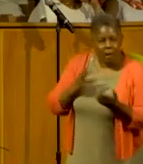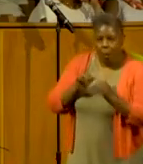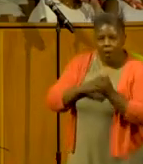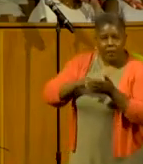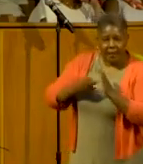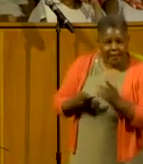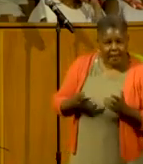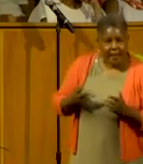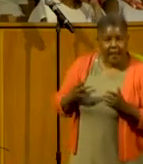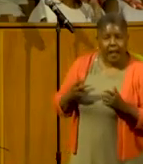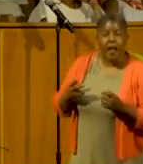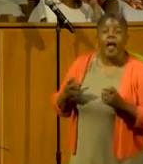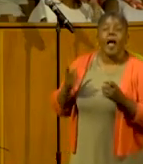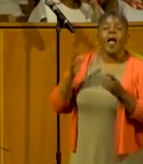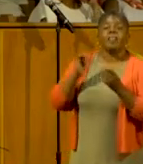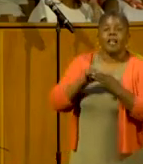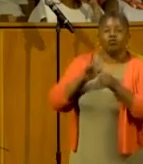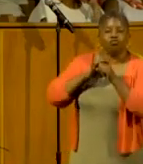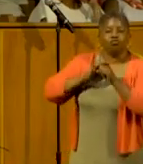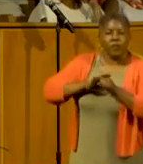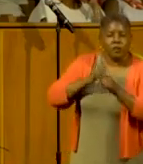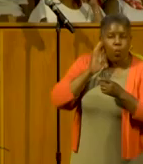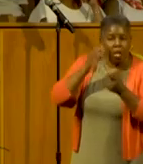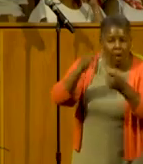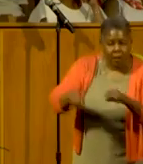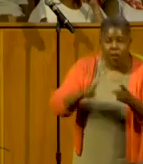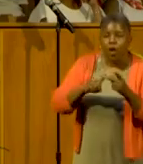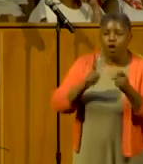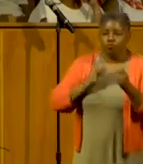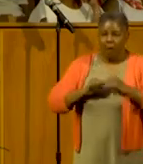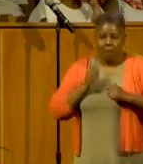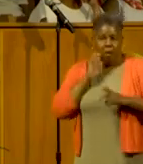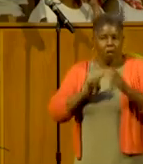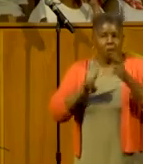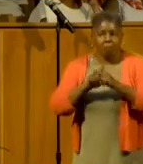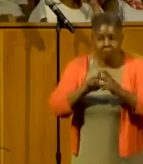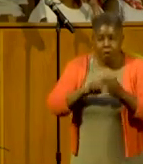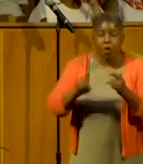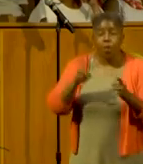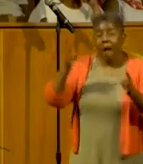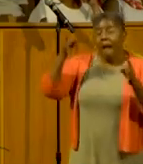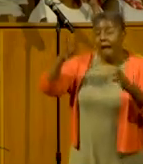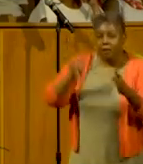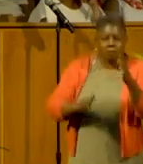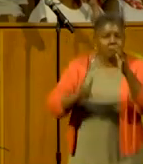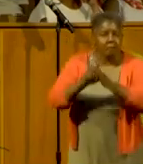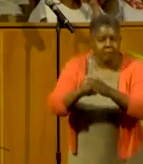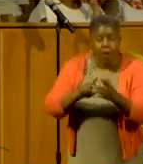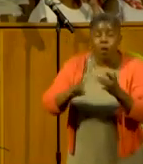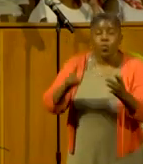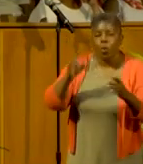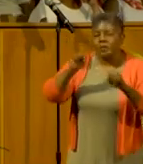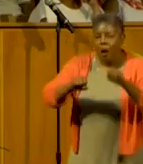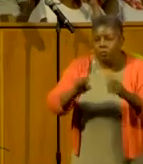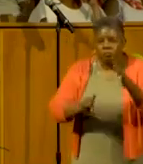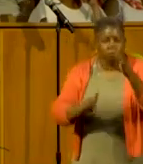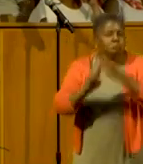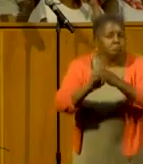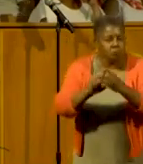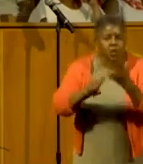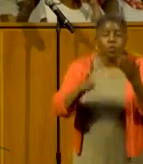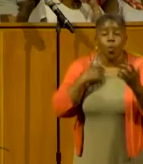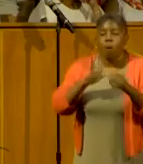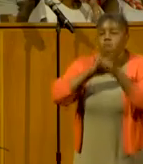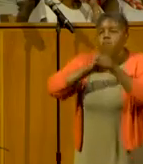Curious crowd is coming. That stress is coming. That drama is coming. Your hate is coming. Your doubt is coming.